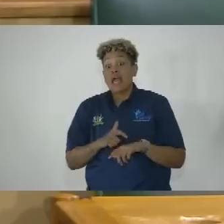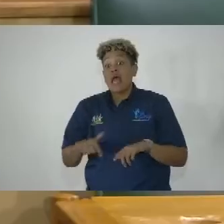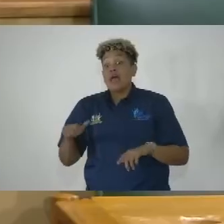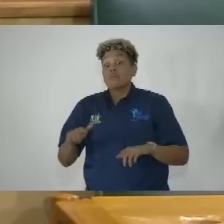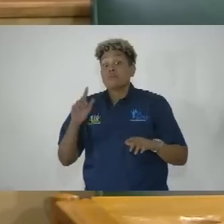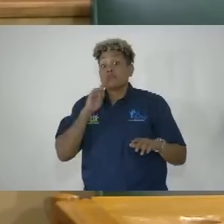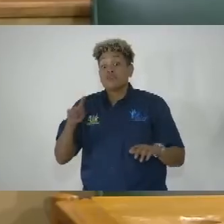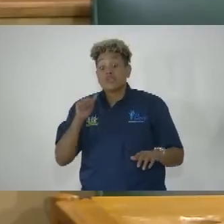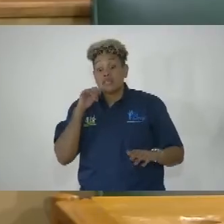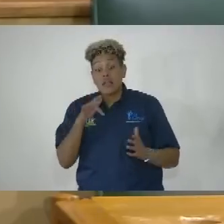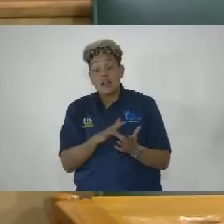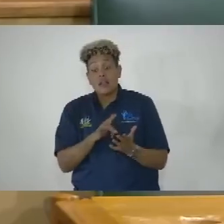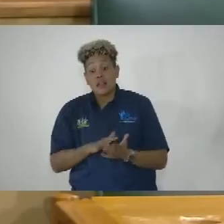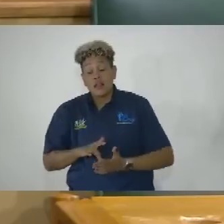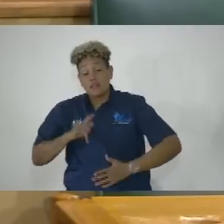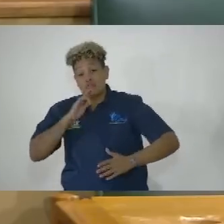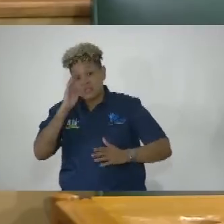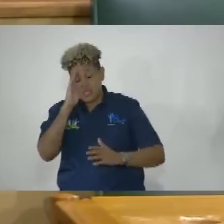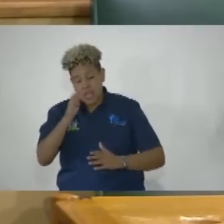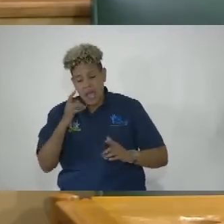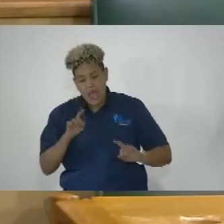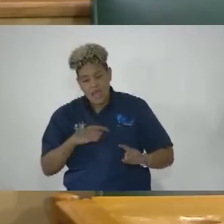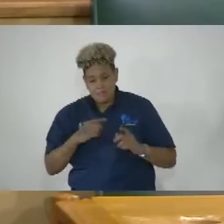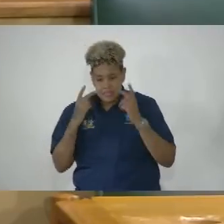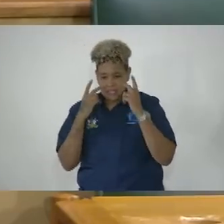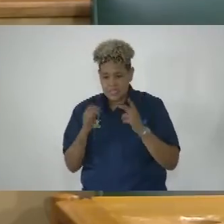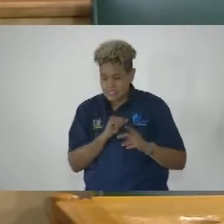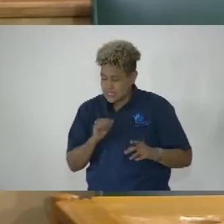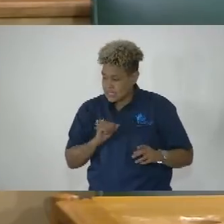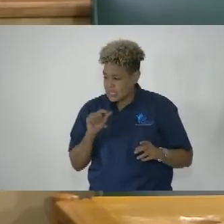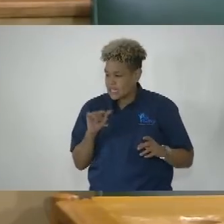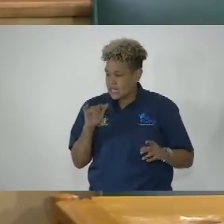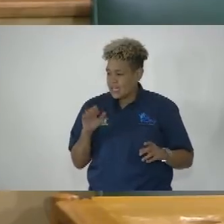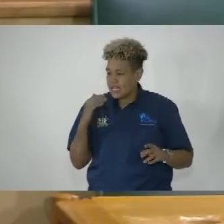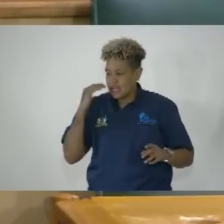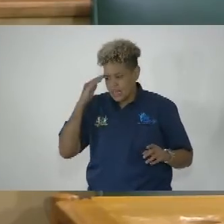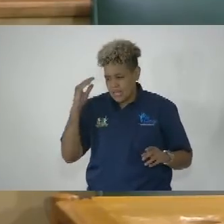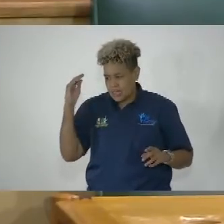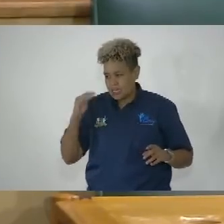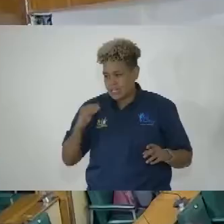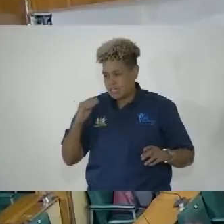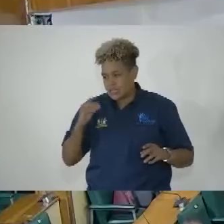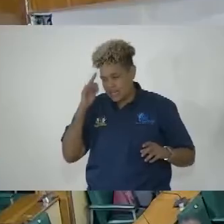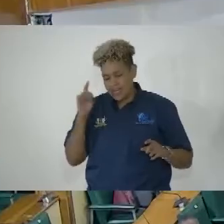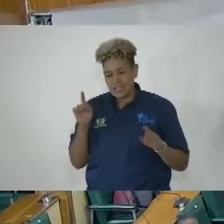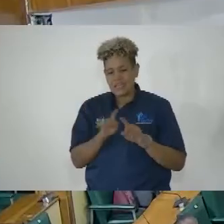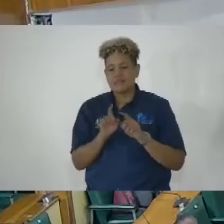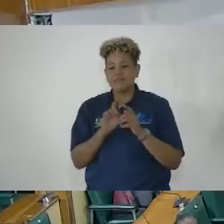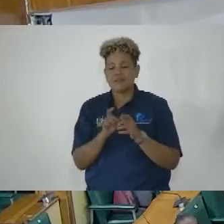downright exploitation. And I see Senator Gill nodding his head in agreement with me.